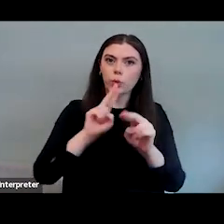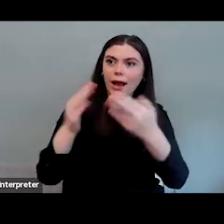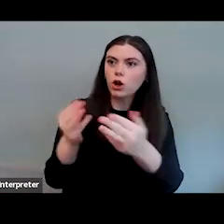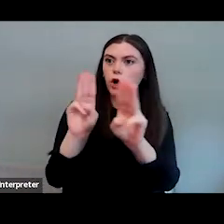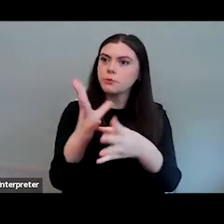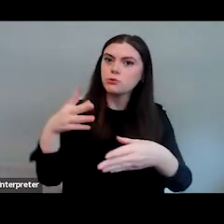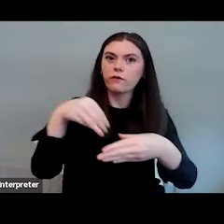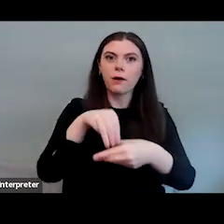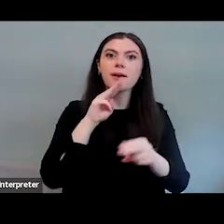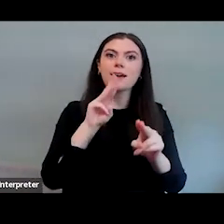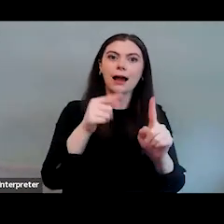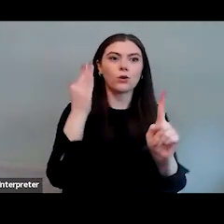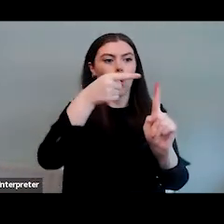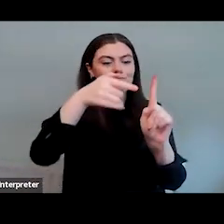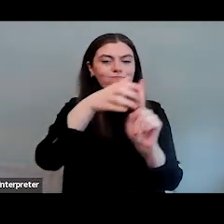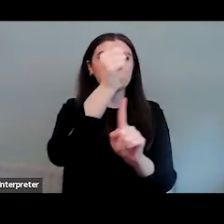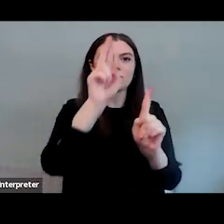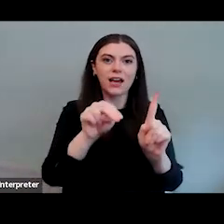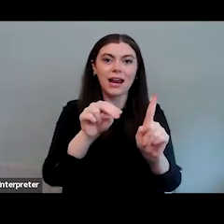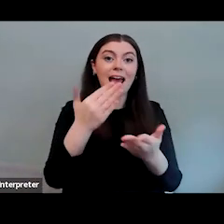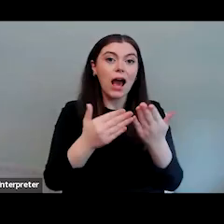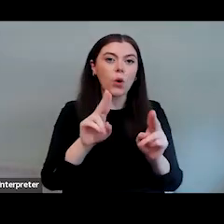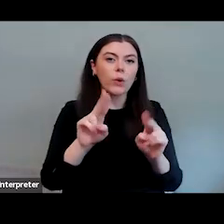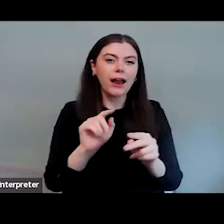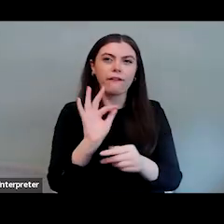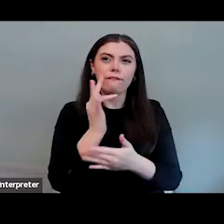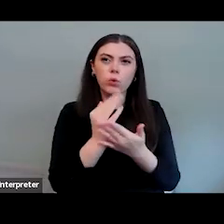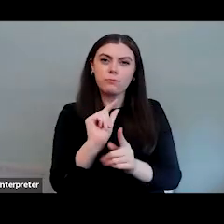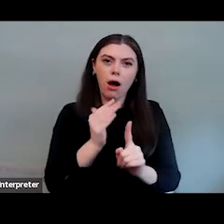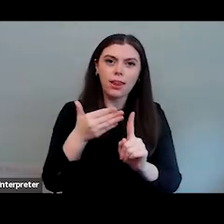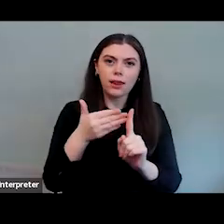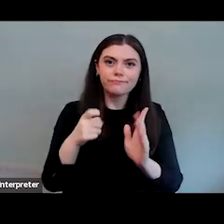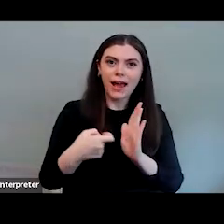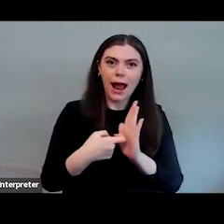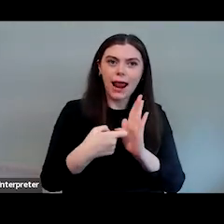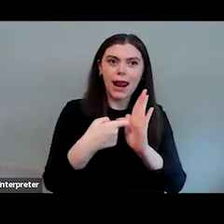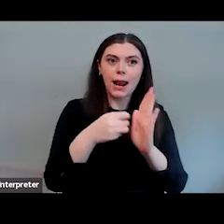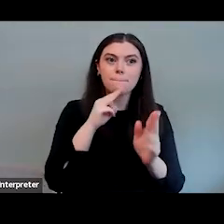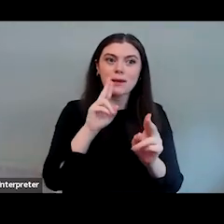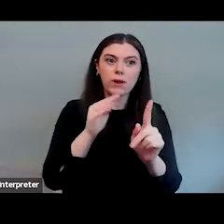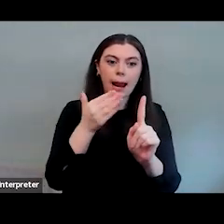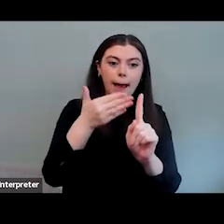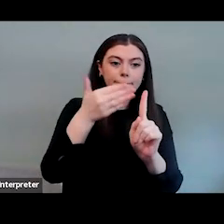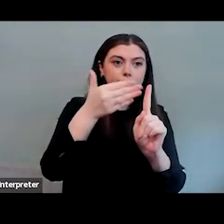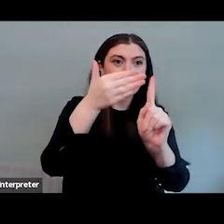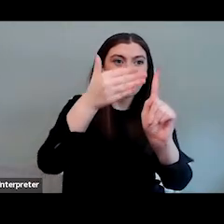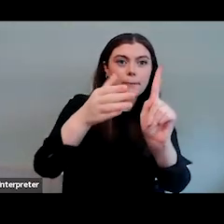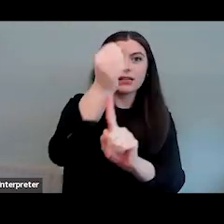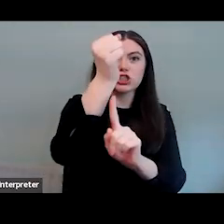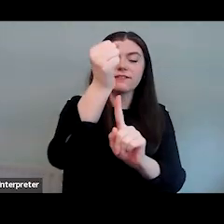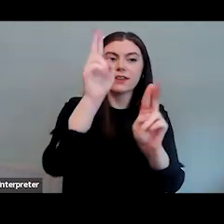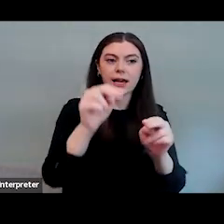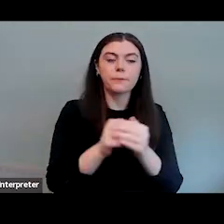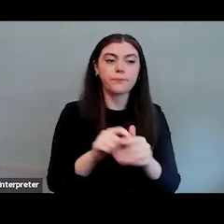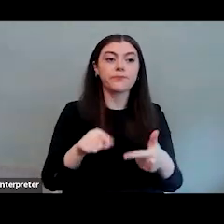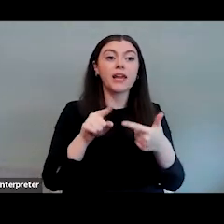ultimate goals by having smaller objectives that help us getting closer and closer to the top. Being